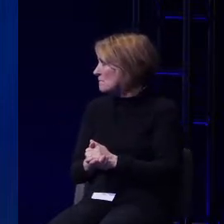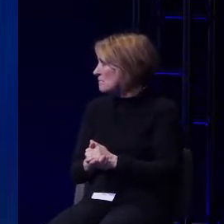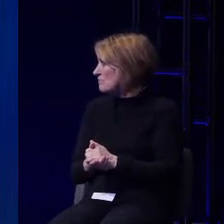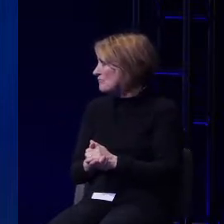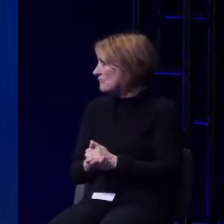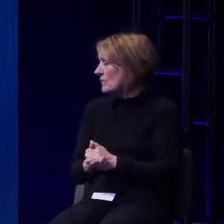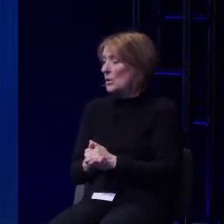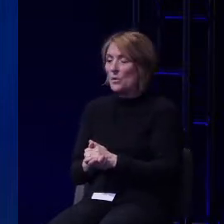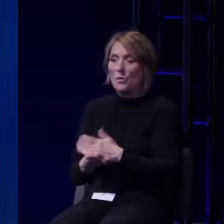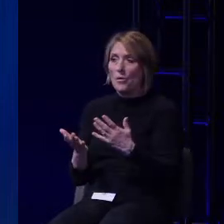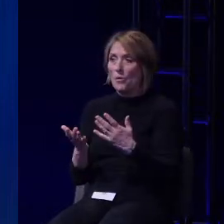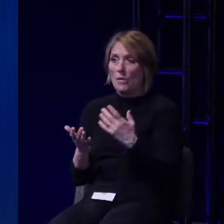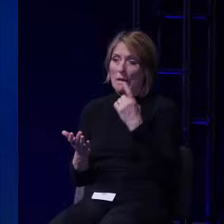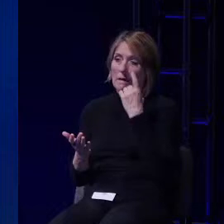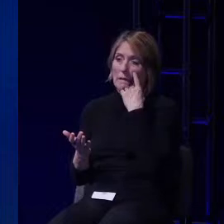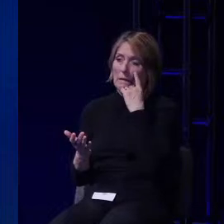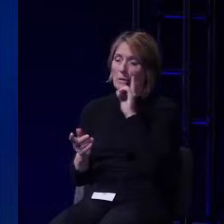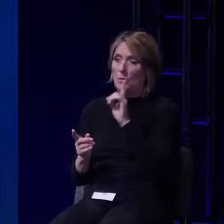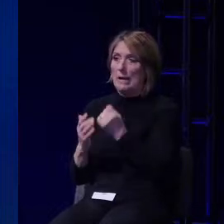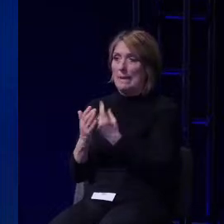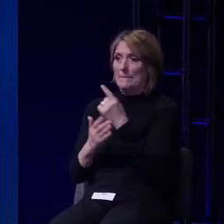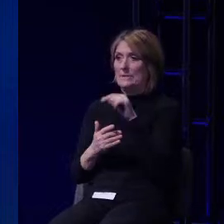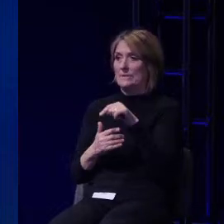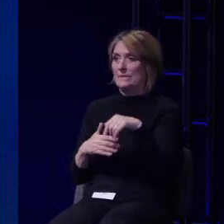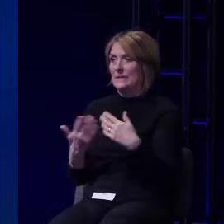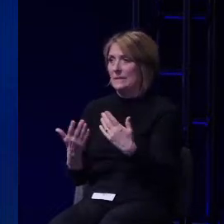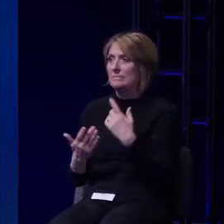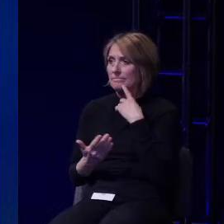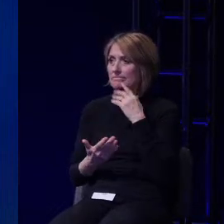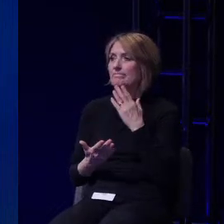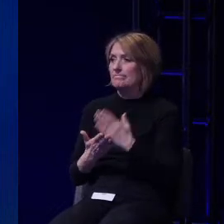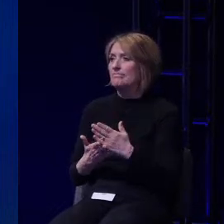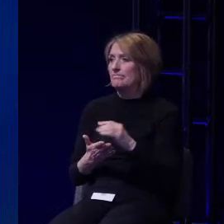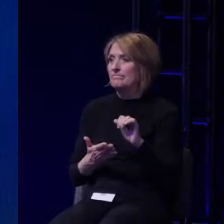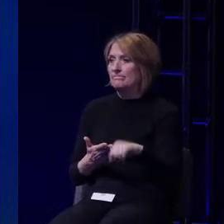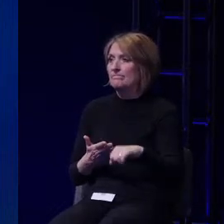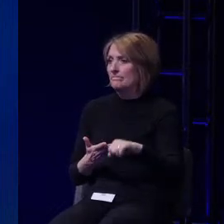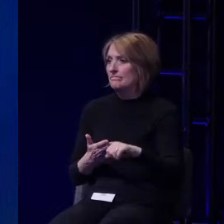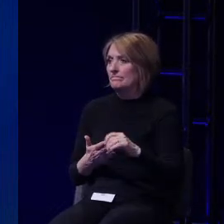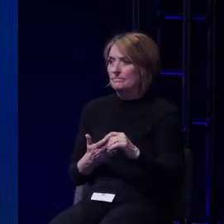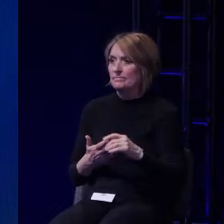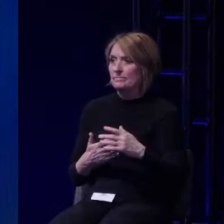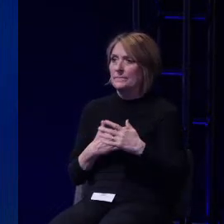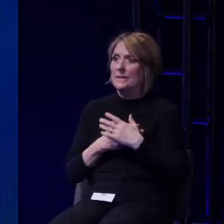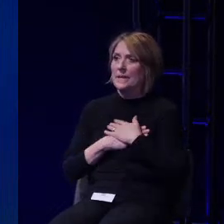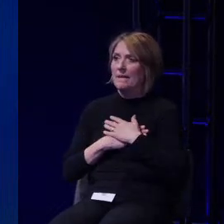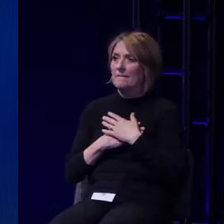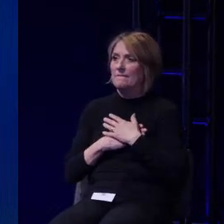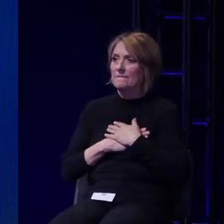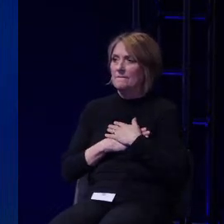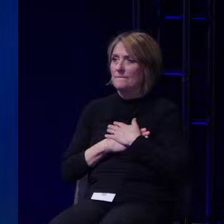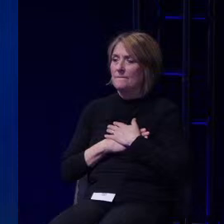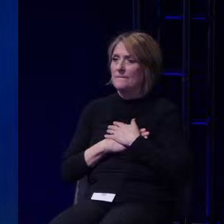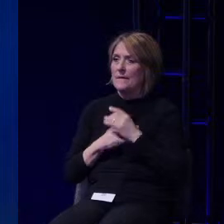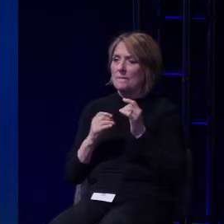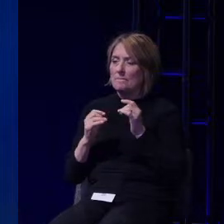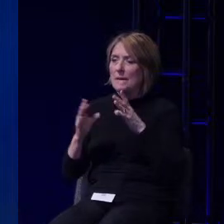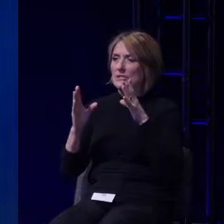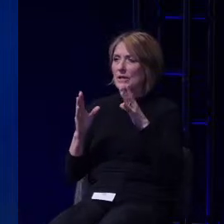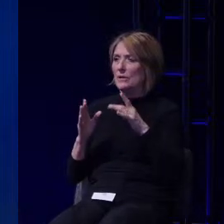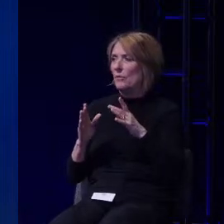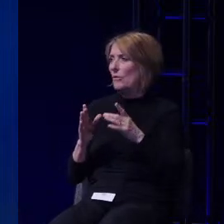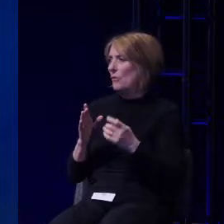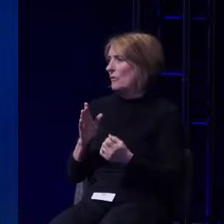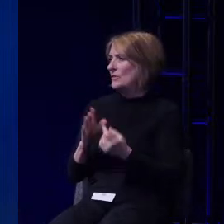let's see what happens on the day. You know, and absolutely. I think I love that chance and that magic that